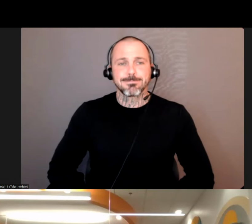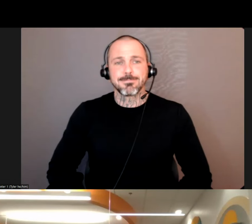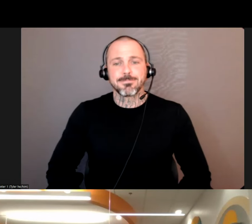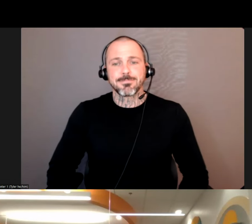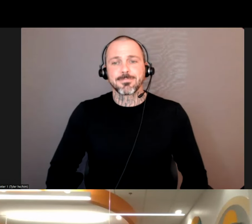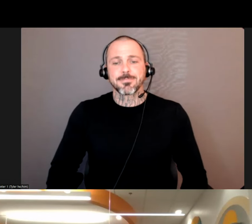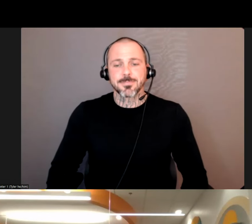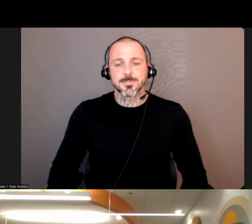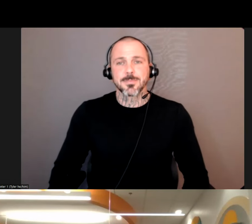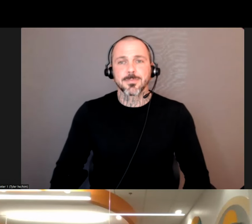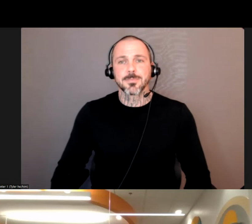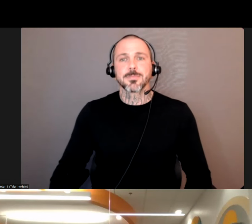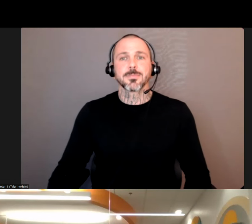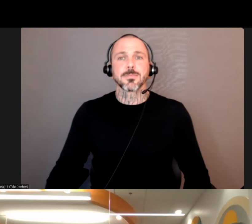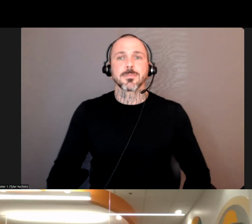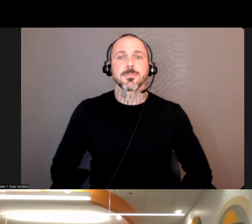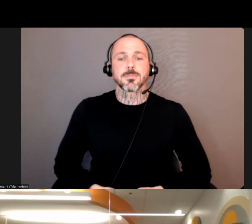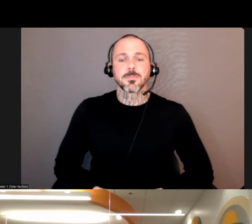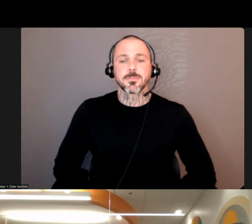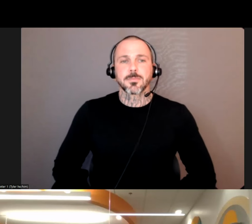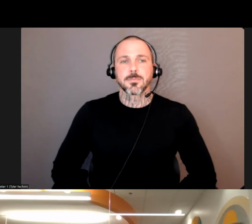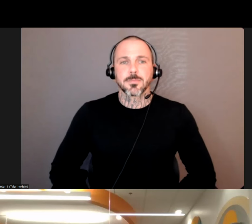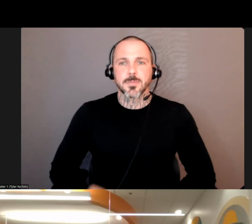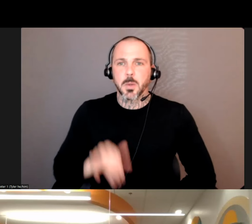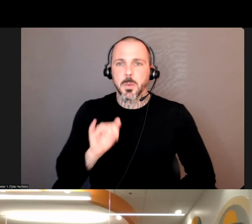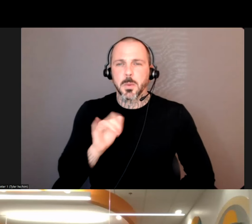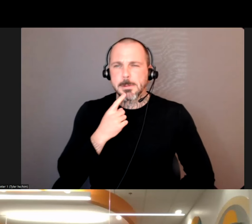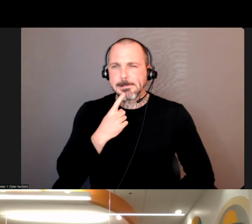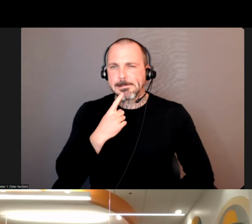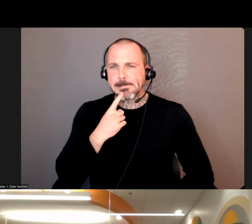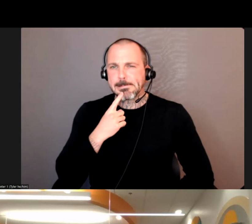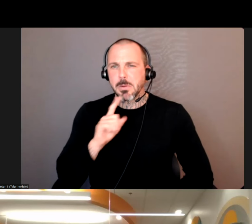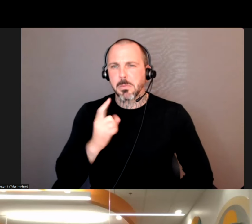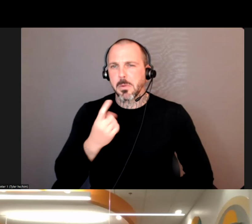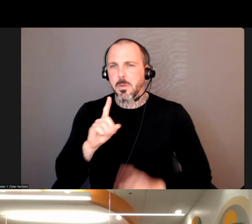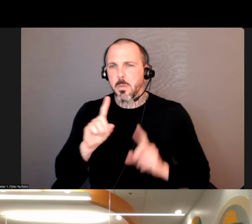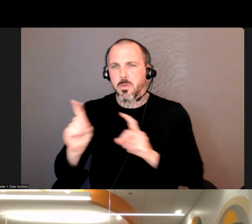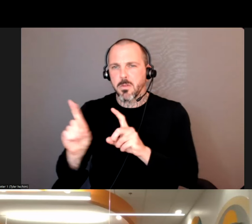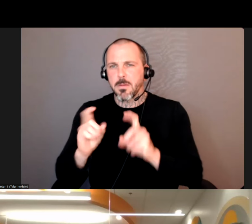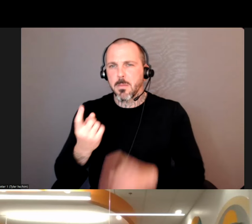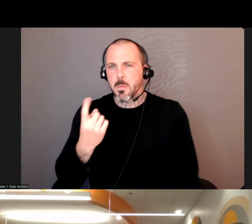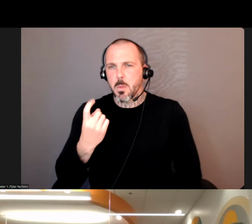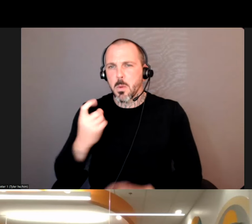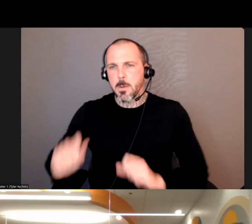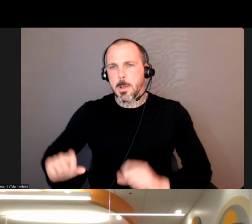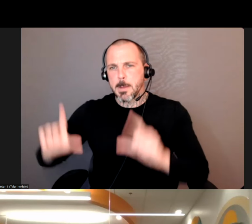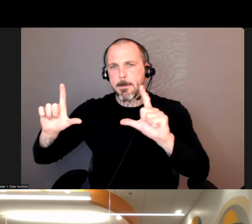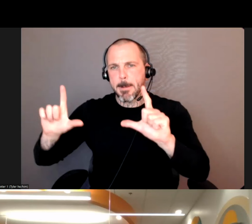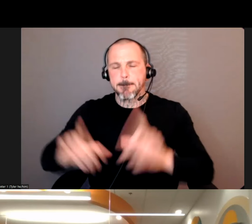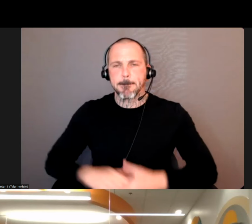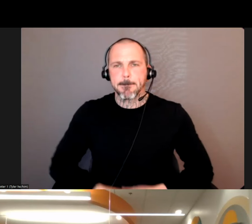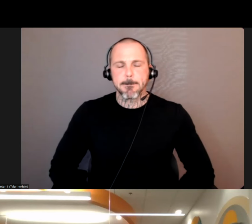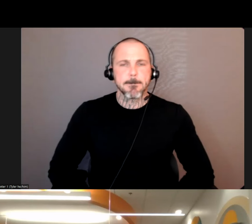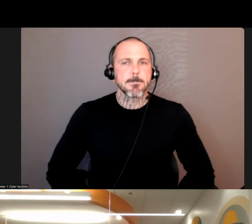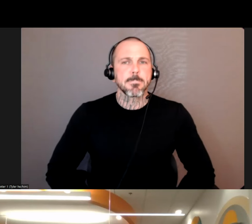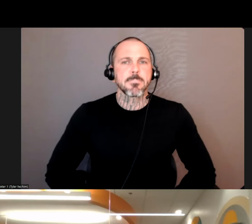And I just wanted to, there's one other polling question. Oops, go back. And then